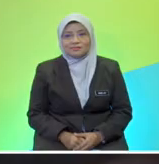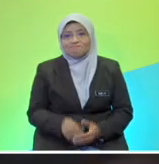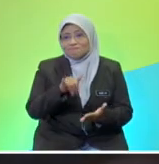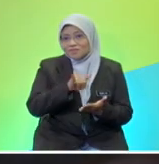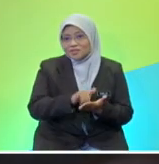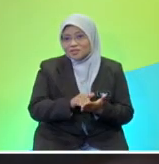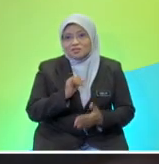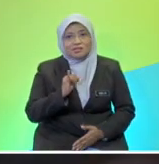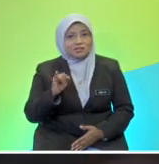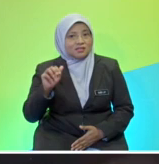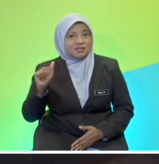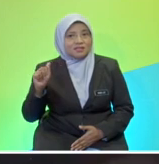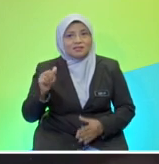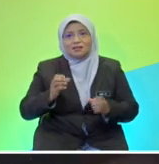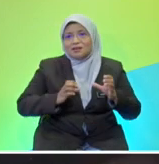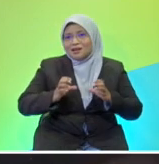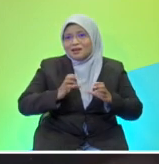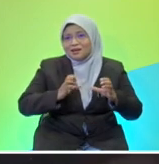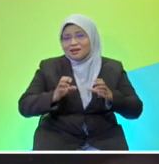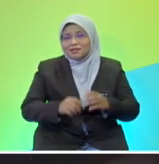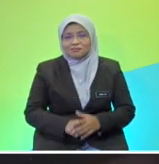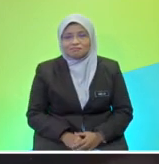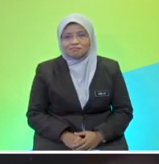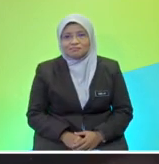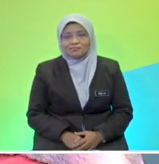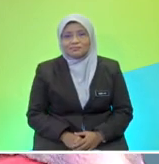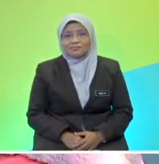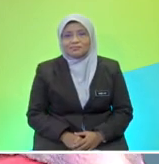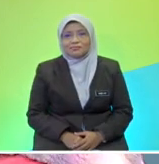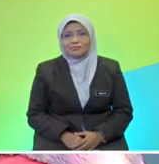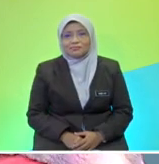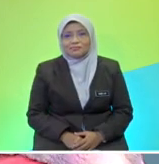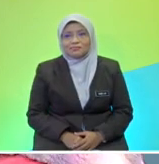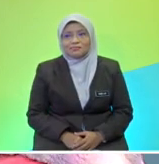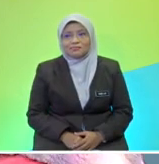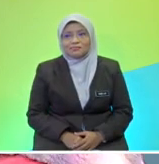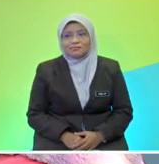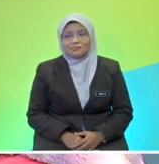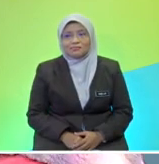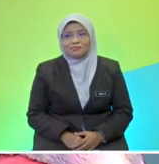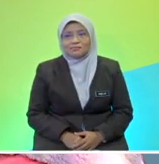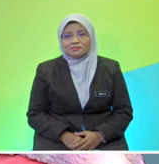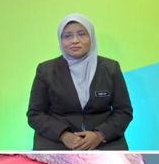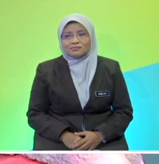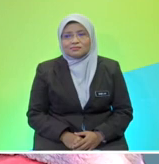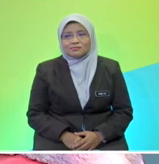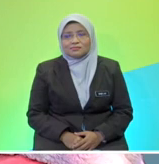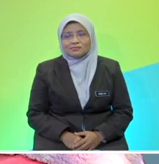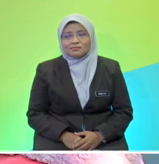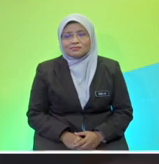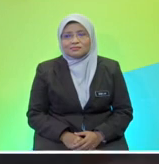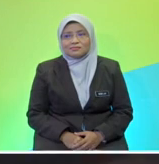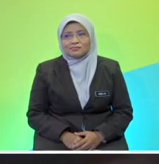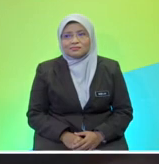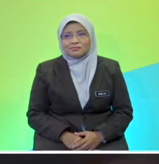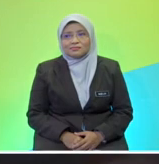This is a car. I think it is a sport car. You see, we can open the door. So lovely. I can